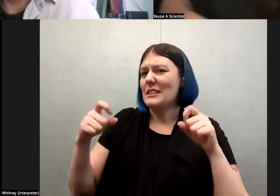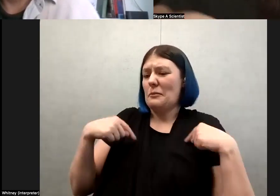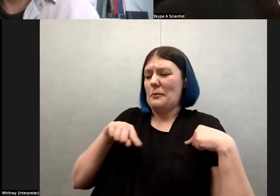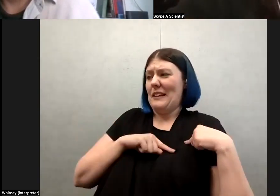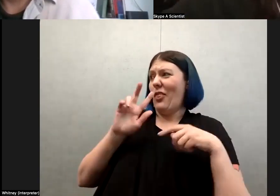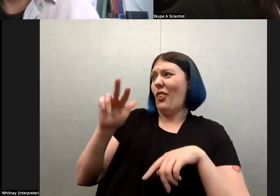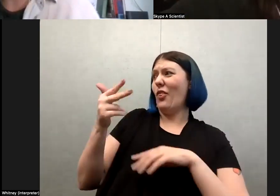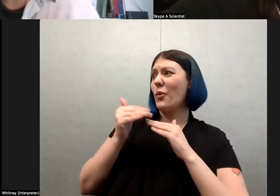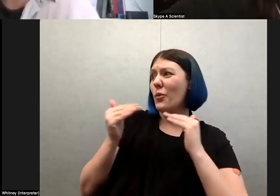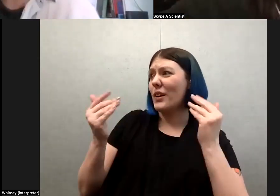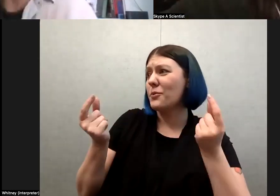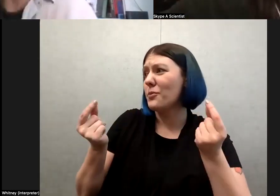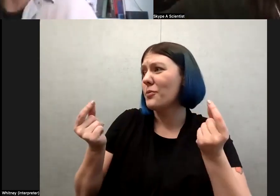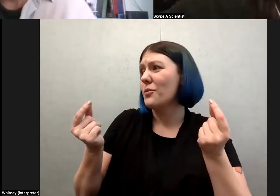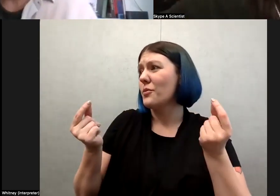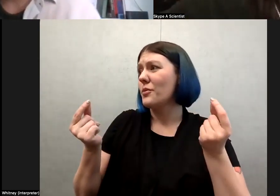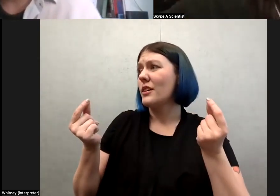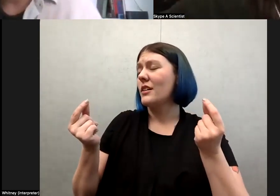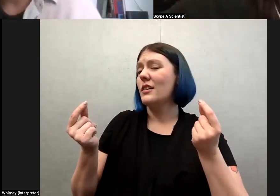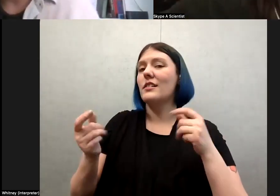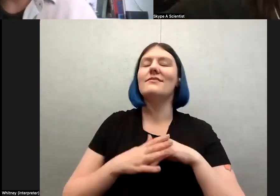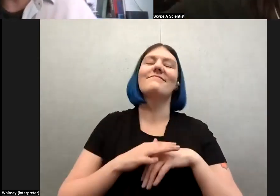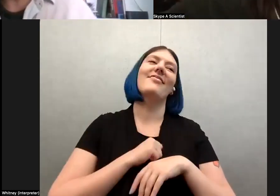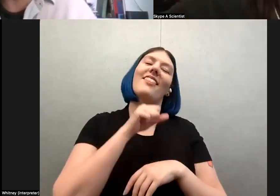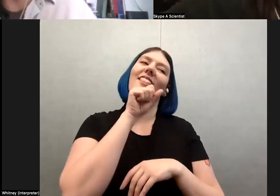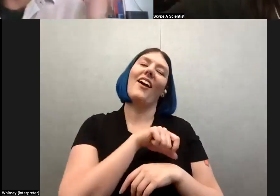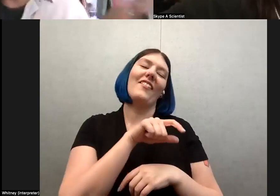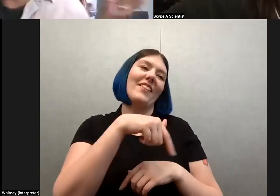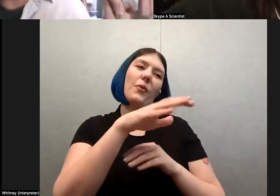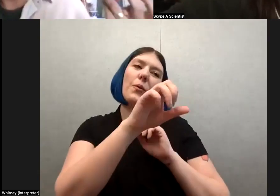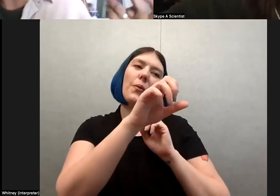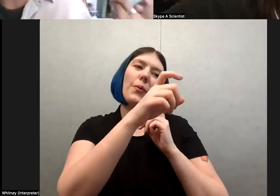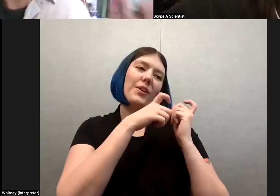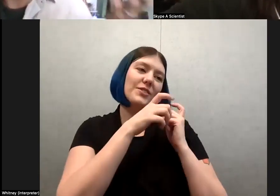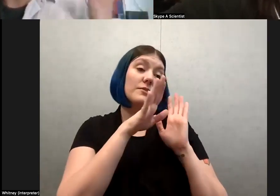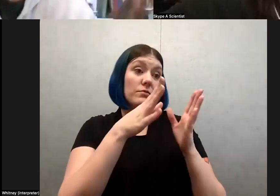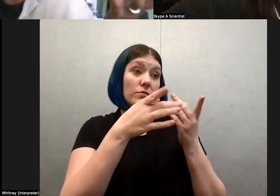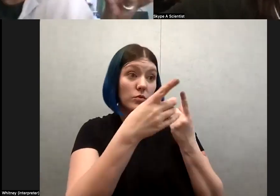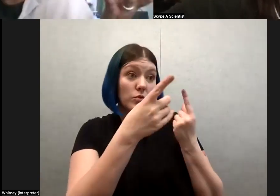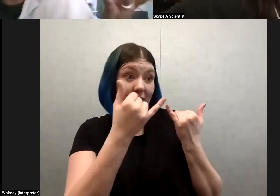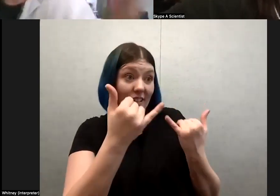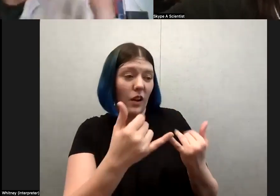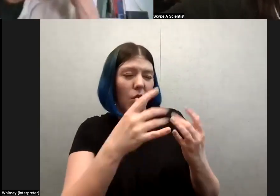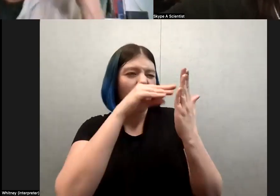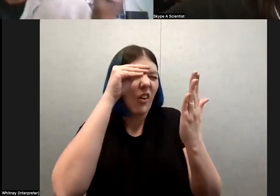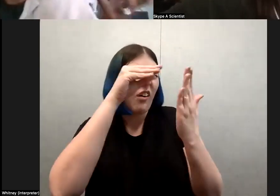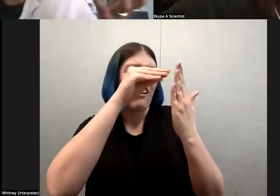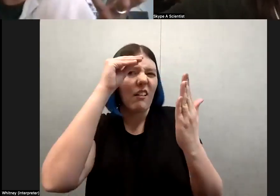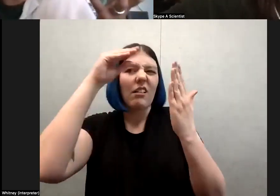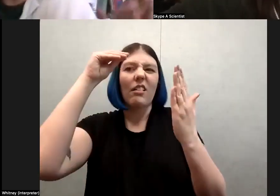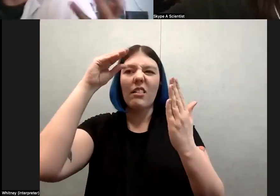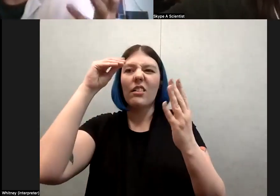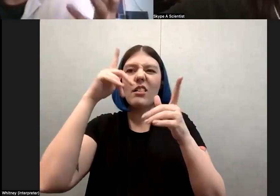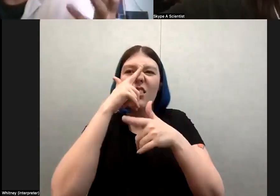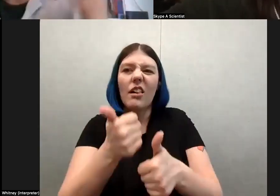protect the animals? Oh, I love this question. So I would say, like, what you're doing now is great. Learning, being